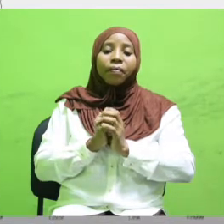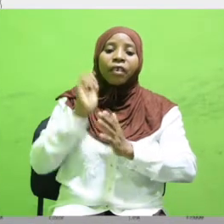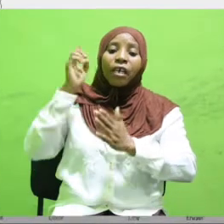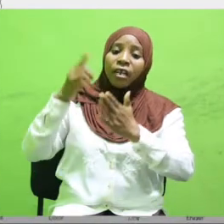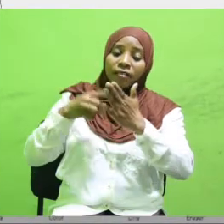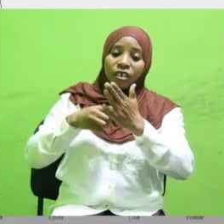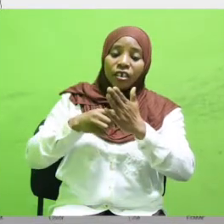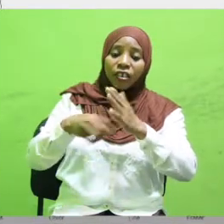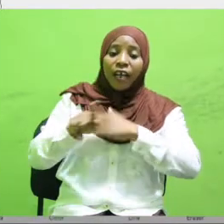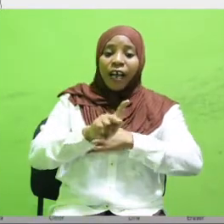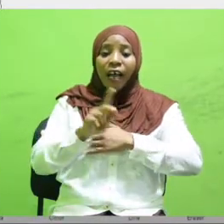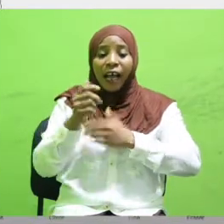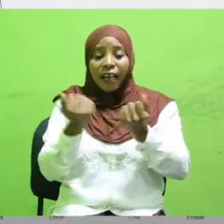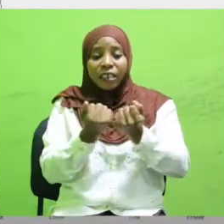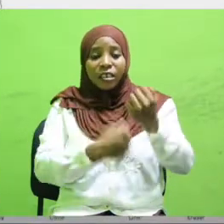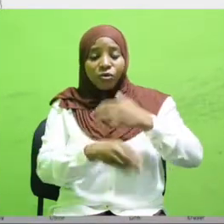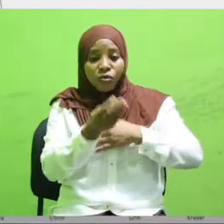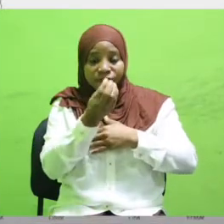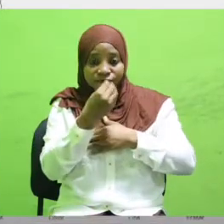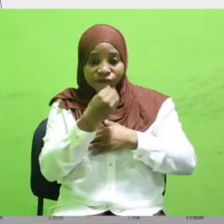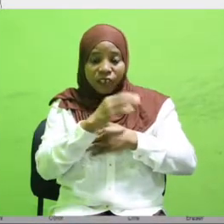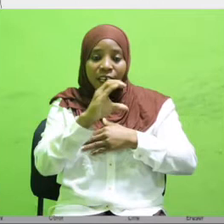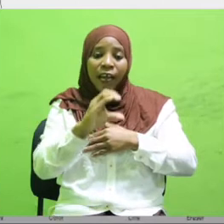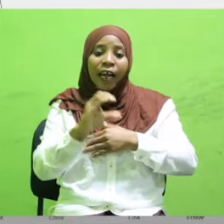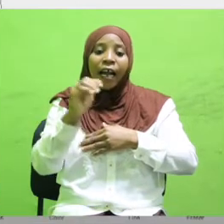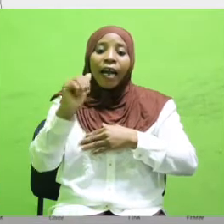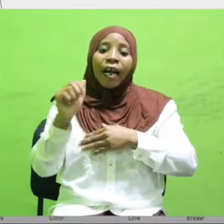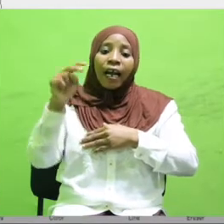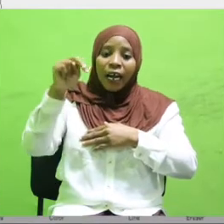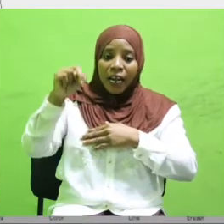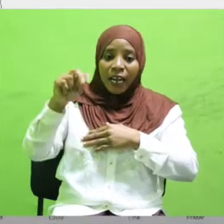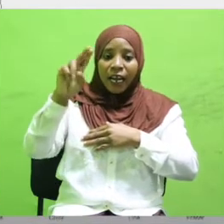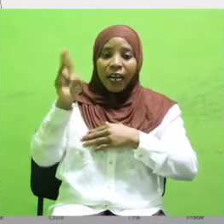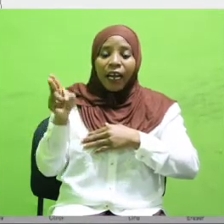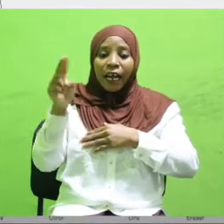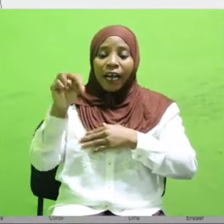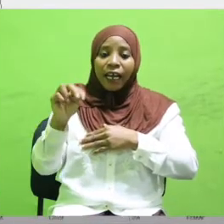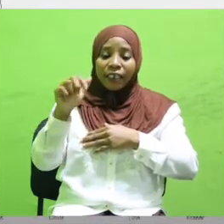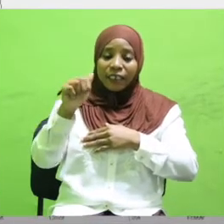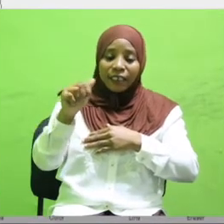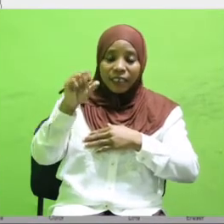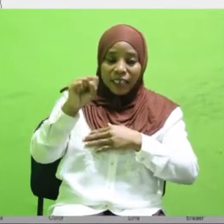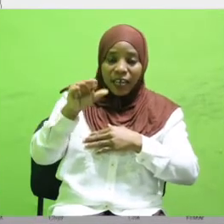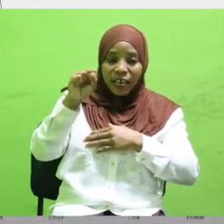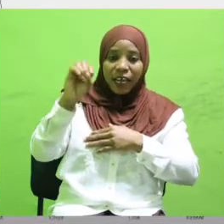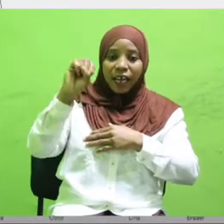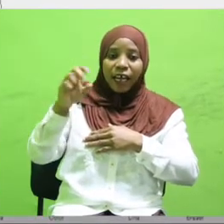foot, candidiasis, and so on and so on. There are many diseases